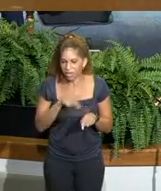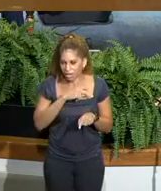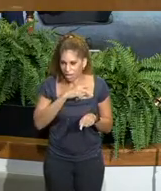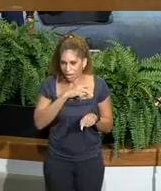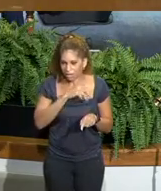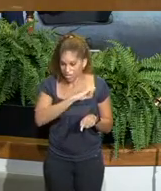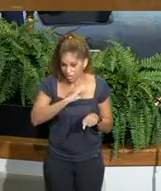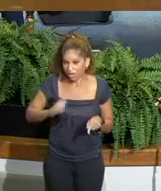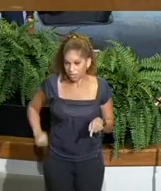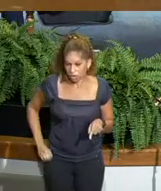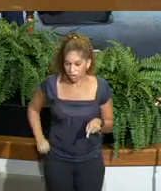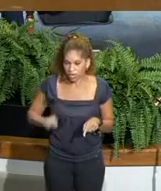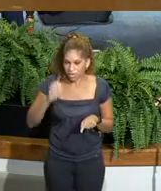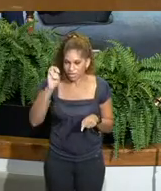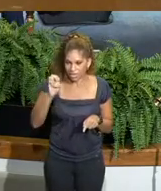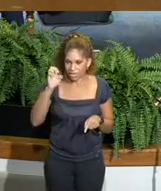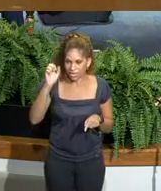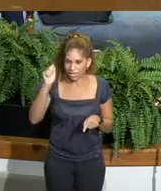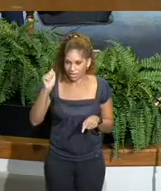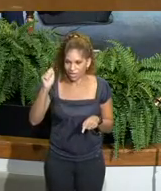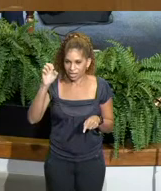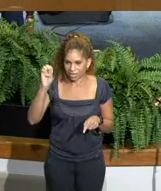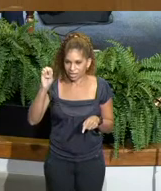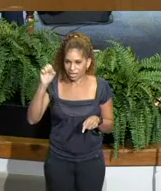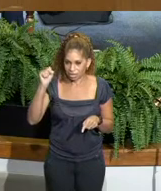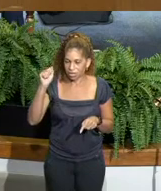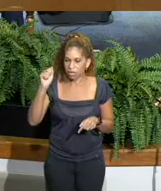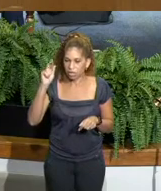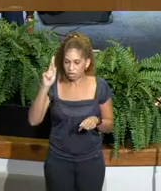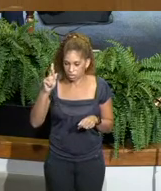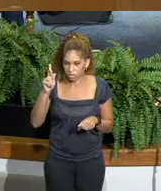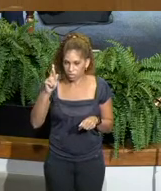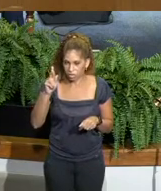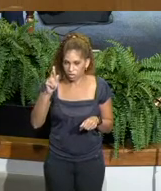was a guy who loved to put his name on buildings.